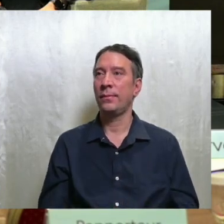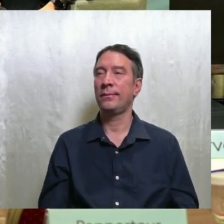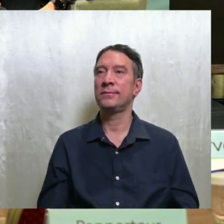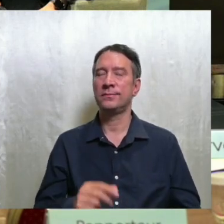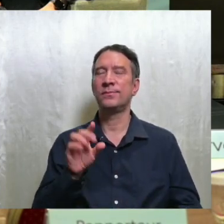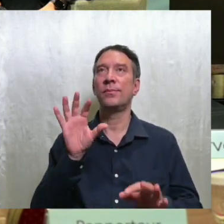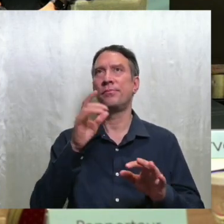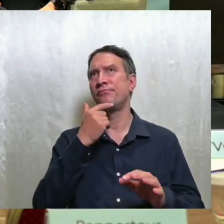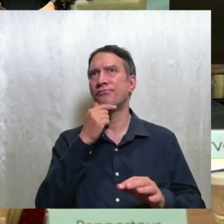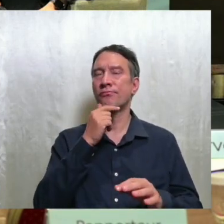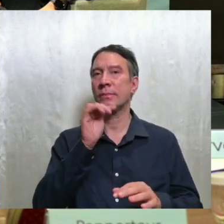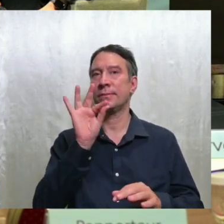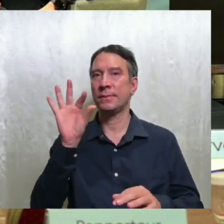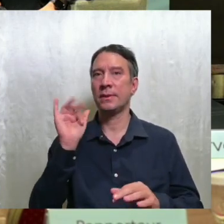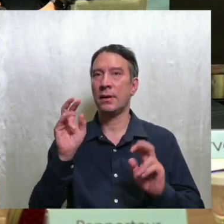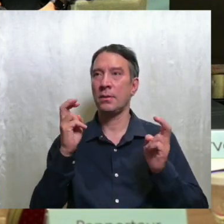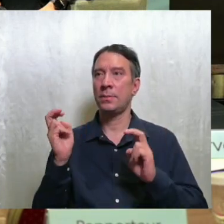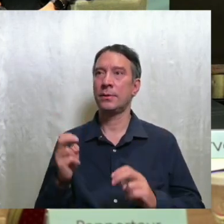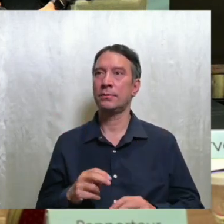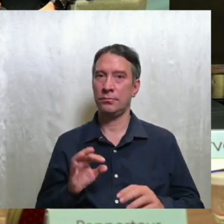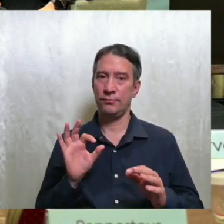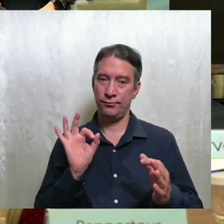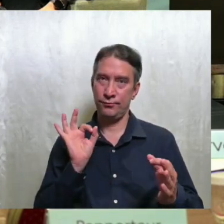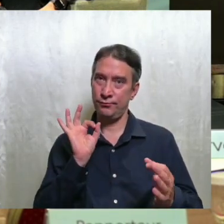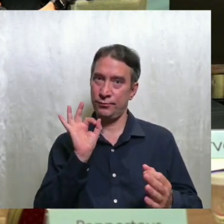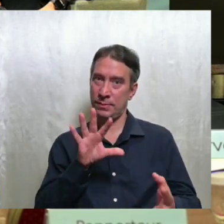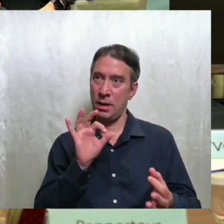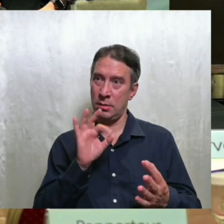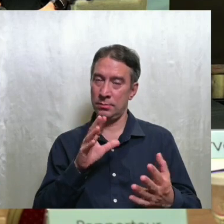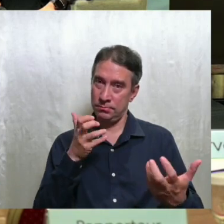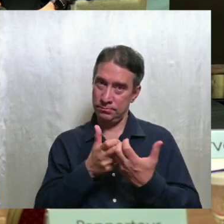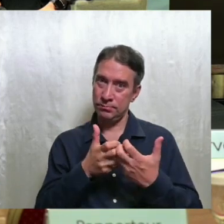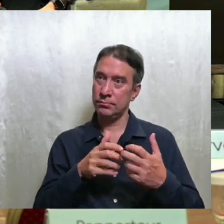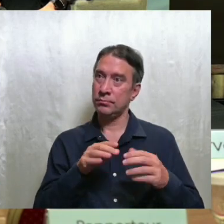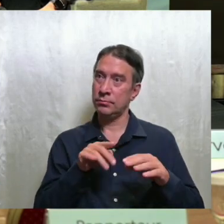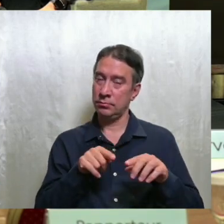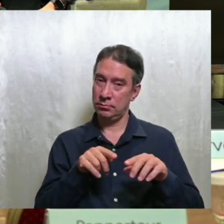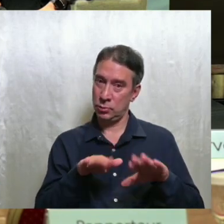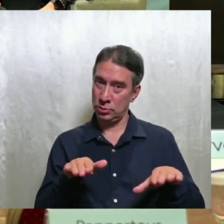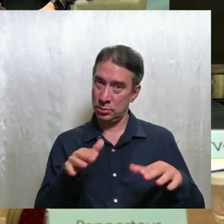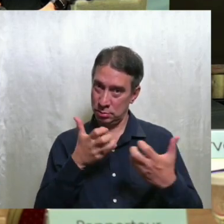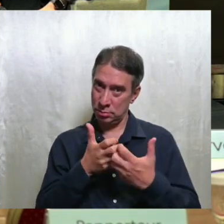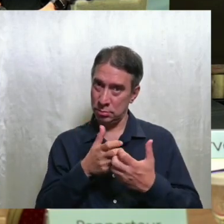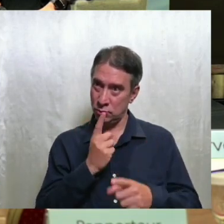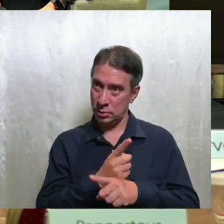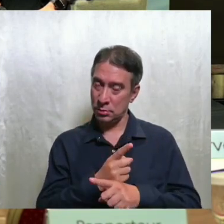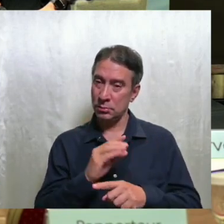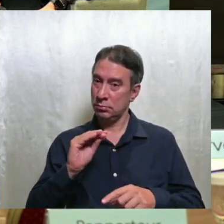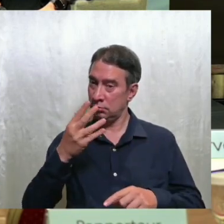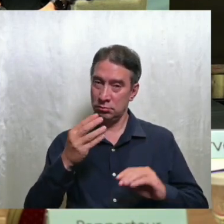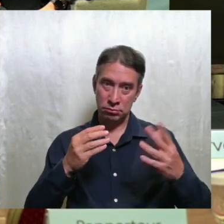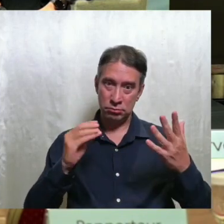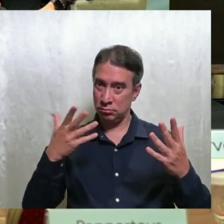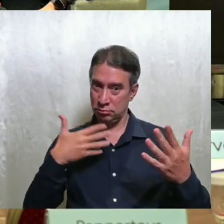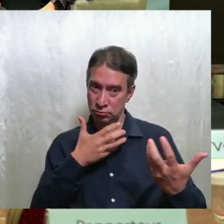you interpret it in a broader terms, it is only one part of that? So great questions, both of them actually. So for